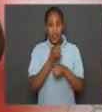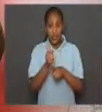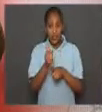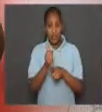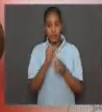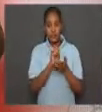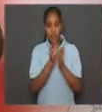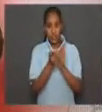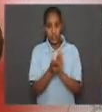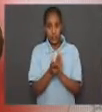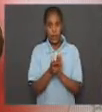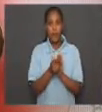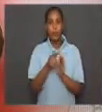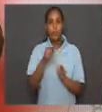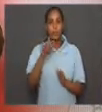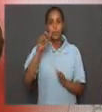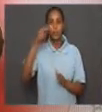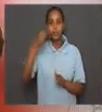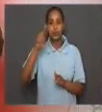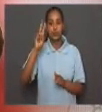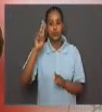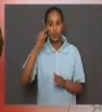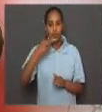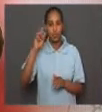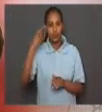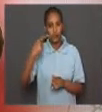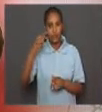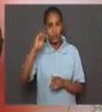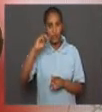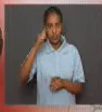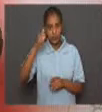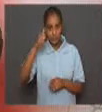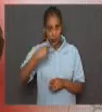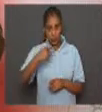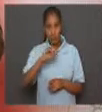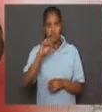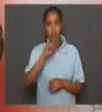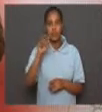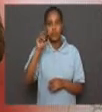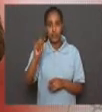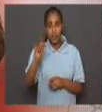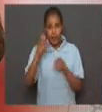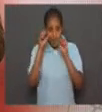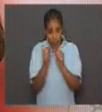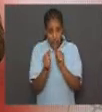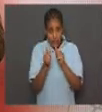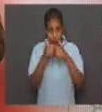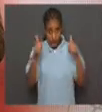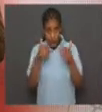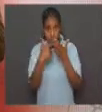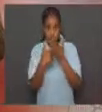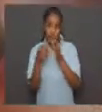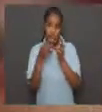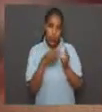Metals such as mercury, magnesium, and zinc can be separated this